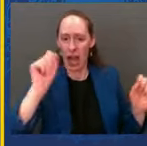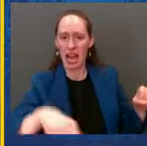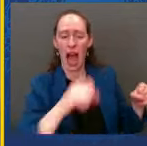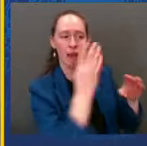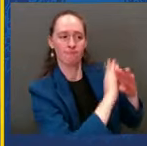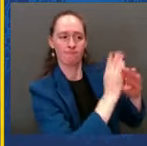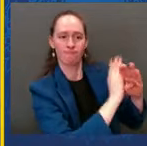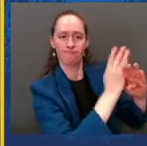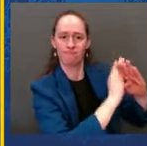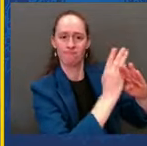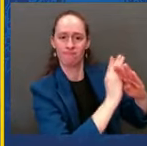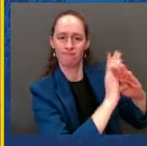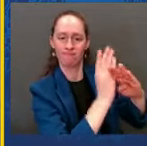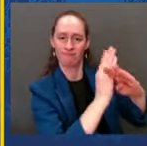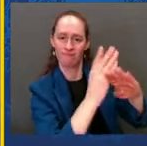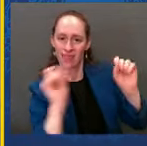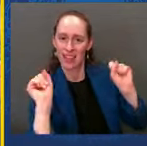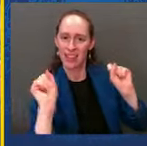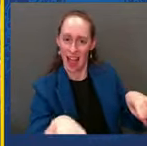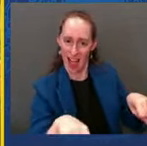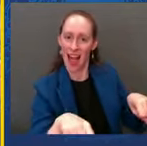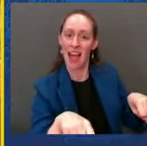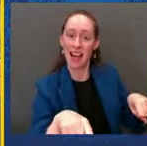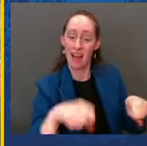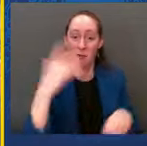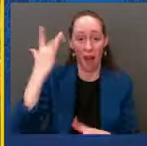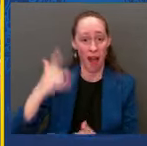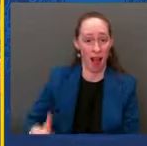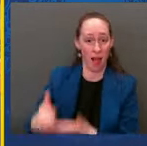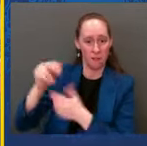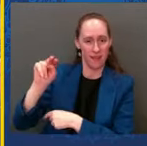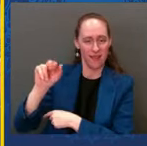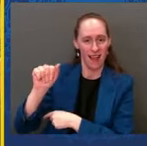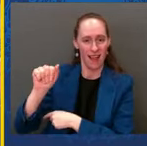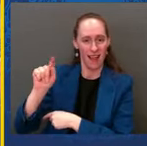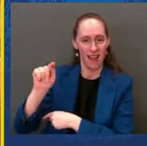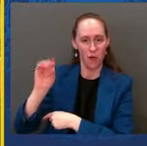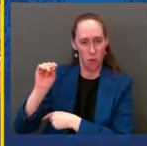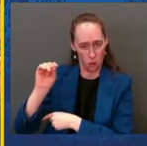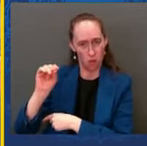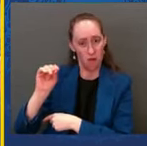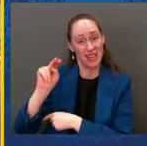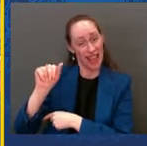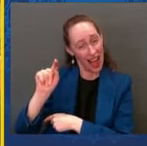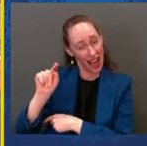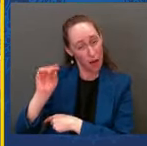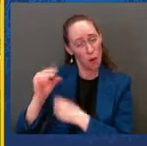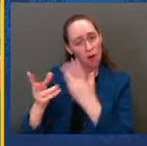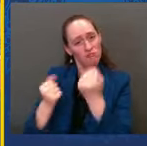to defend the free world, to support the free world. We